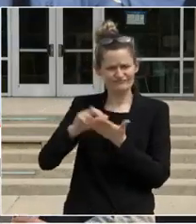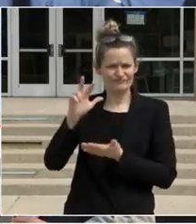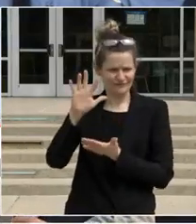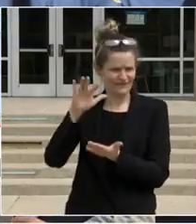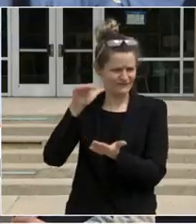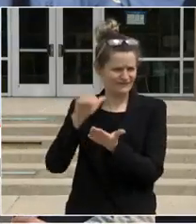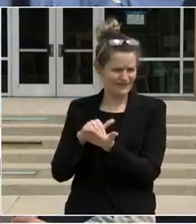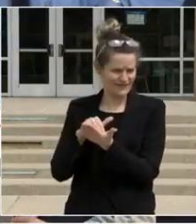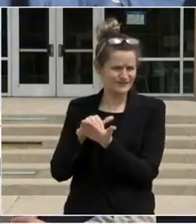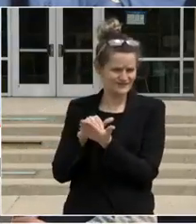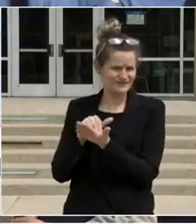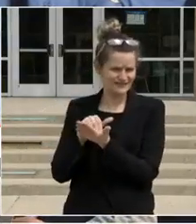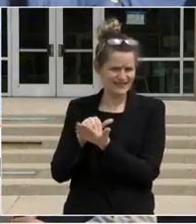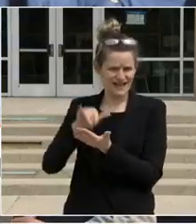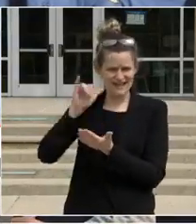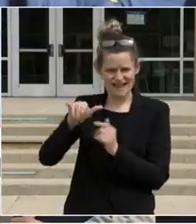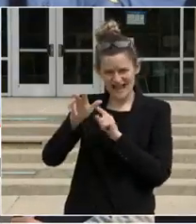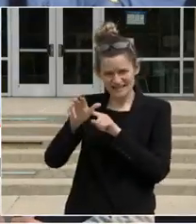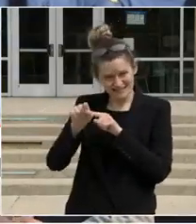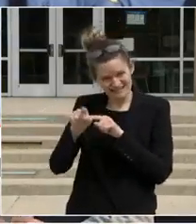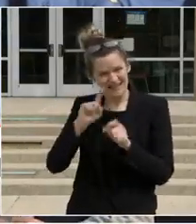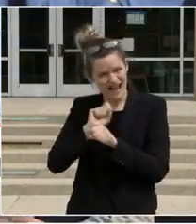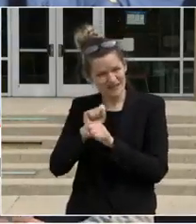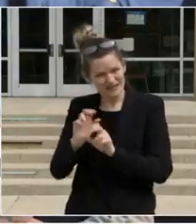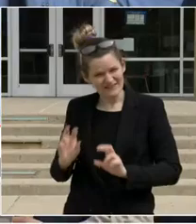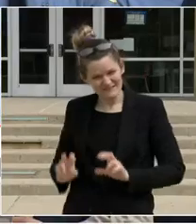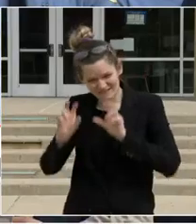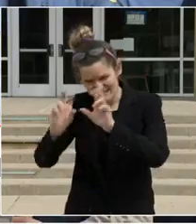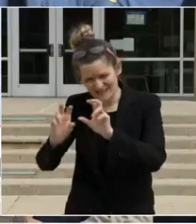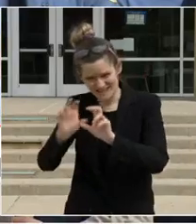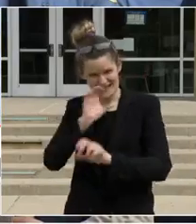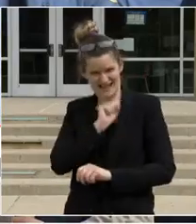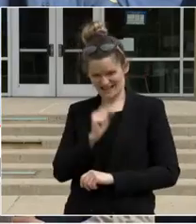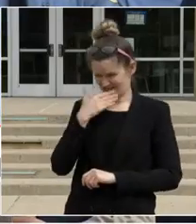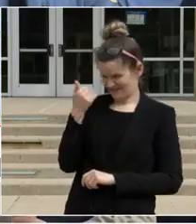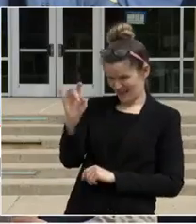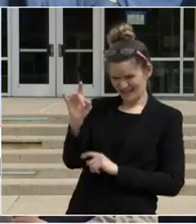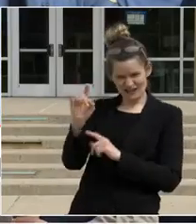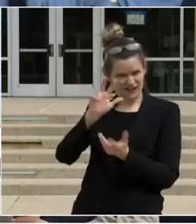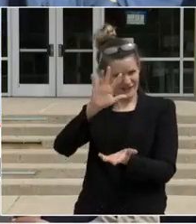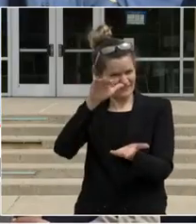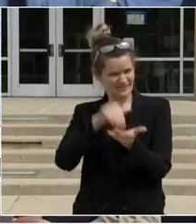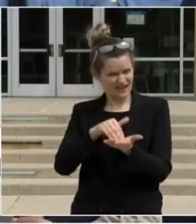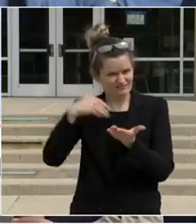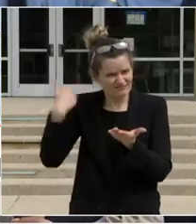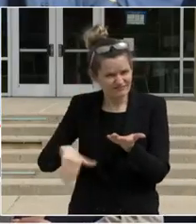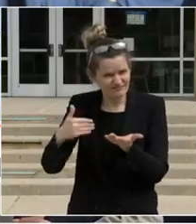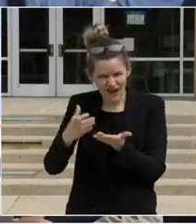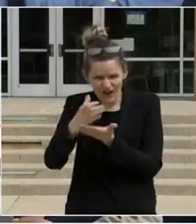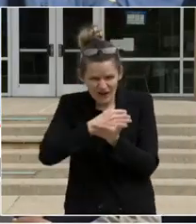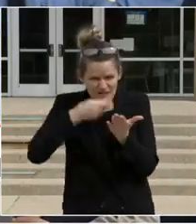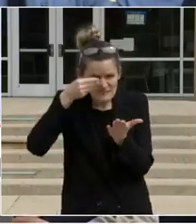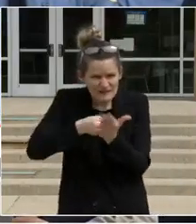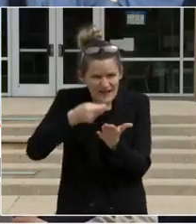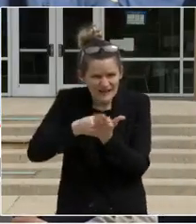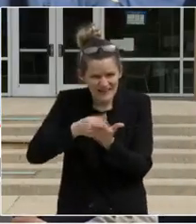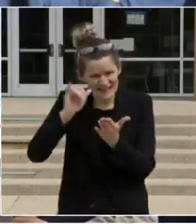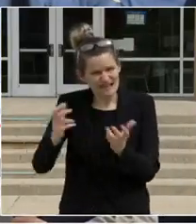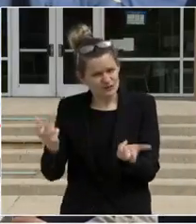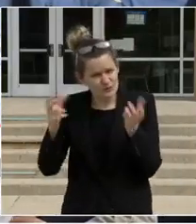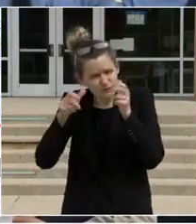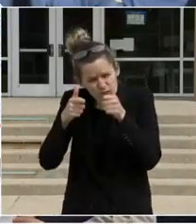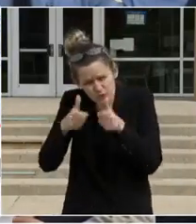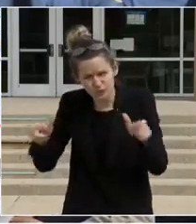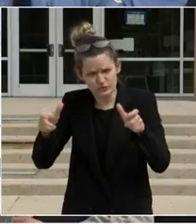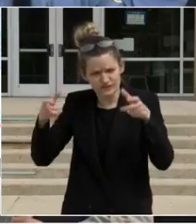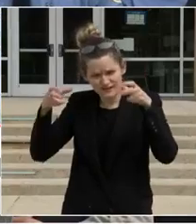$35,637. Talk about investing in young people at 17, 18 years of age. That is a huge investment by this mayor for these